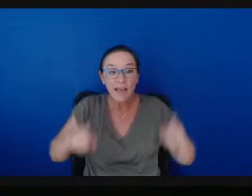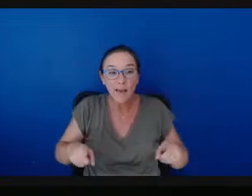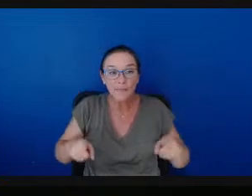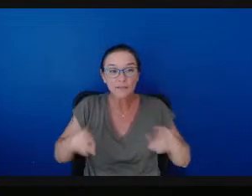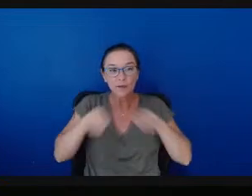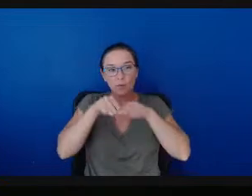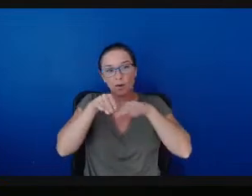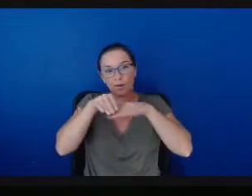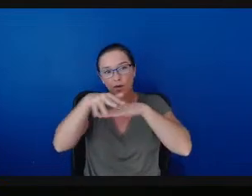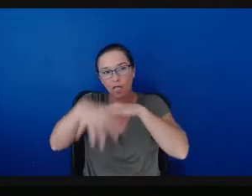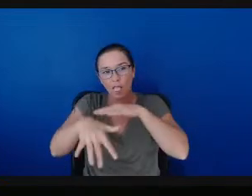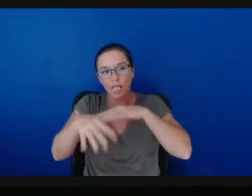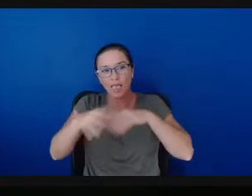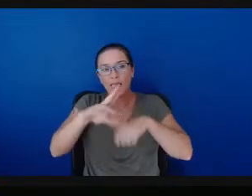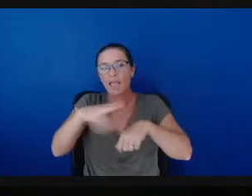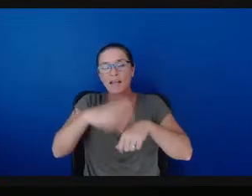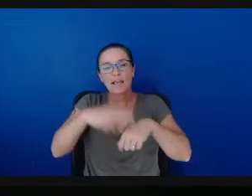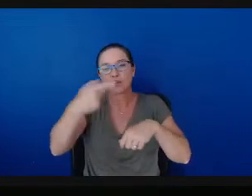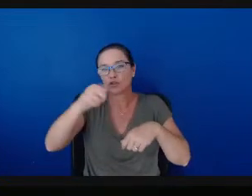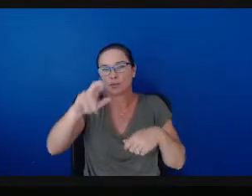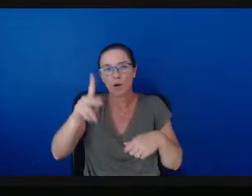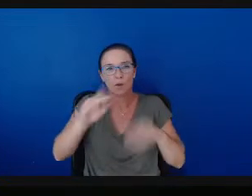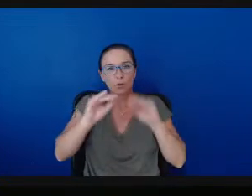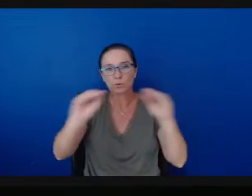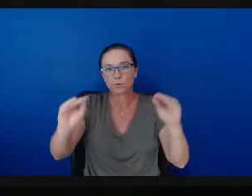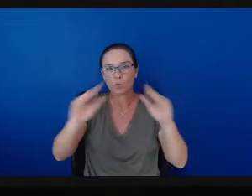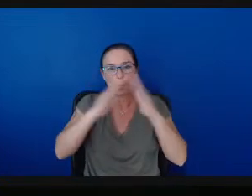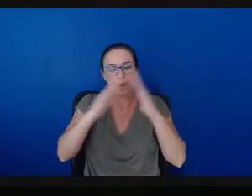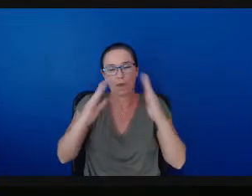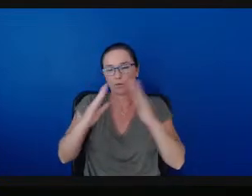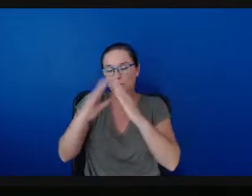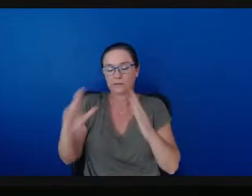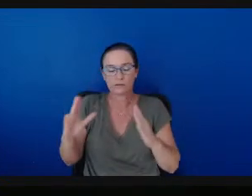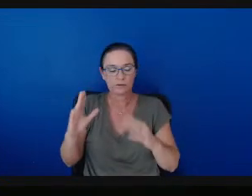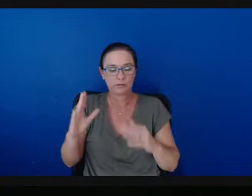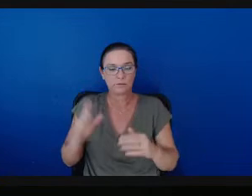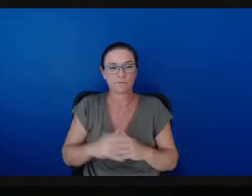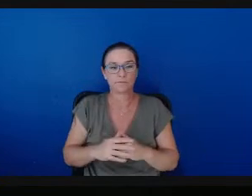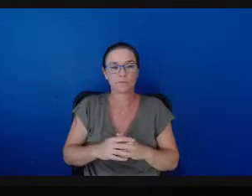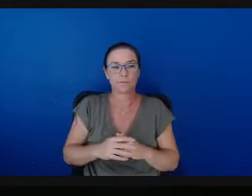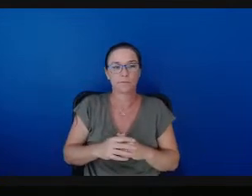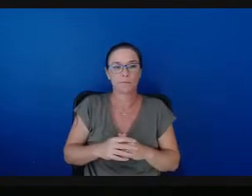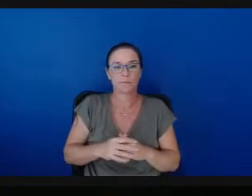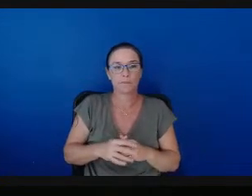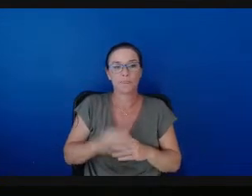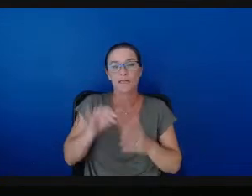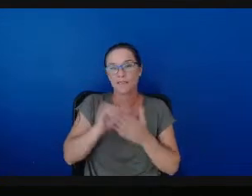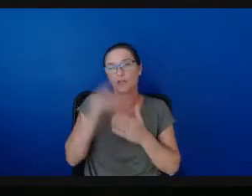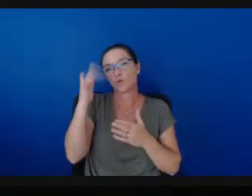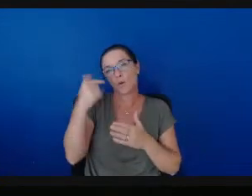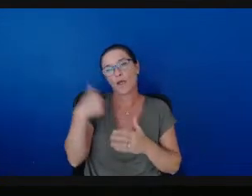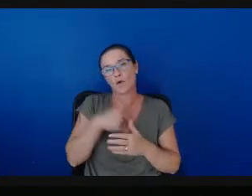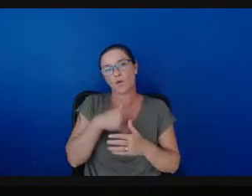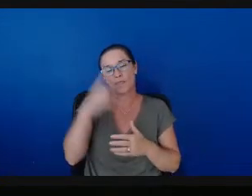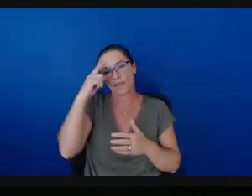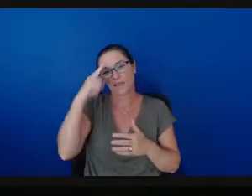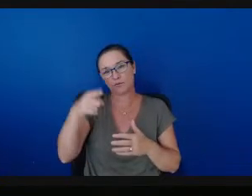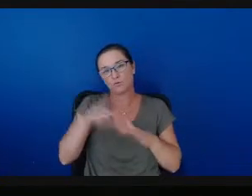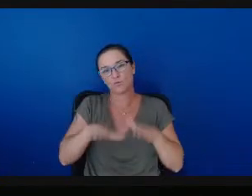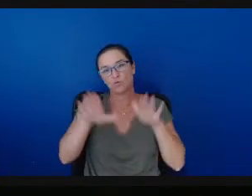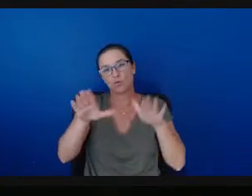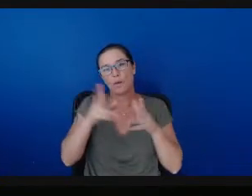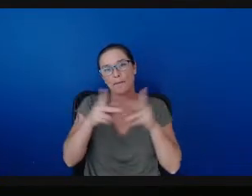park where there are no houses or residential areas. So that's why it's such a great place for the lava to be, and why